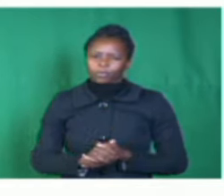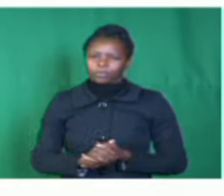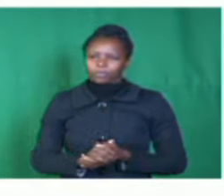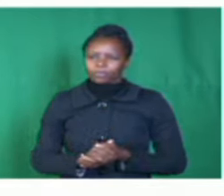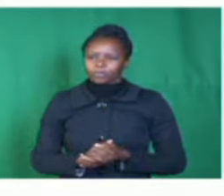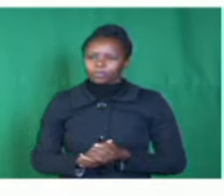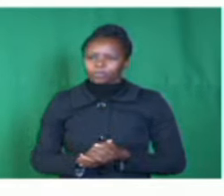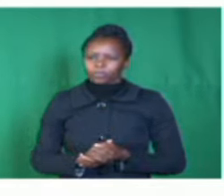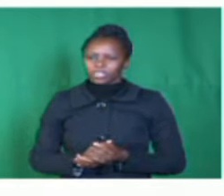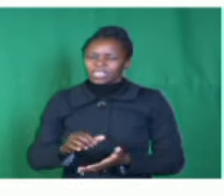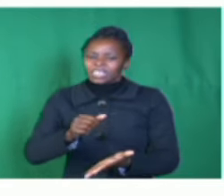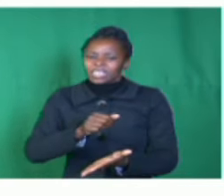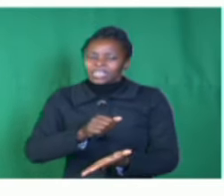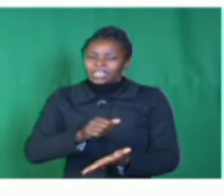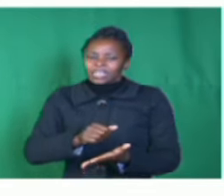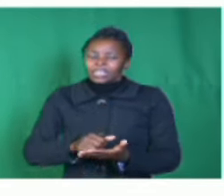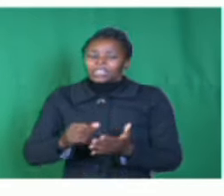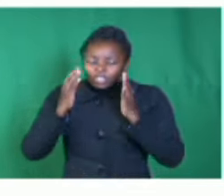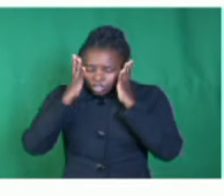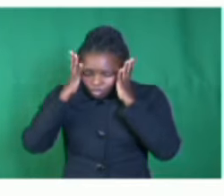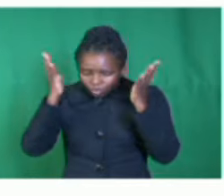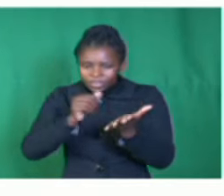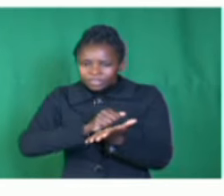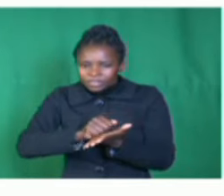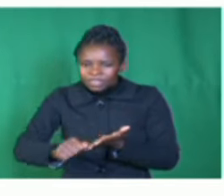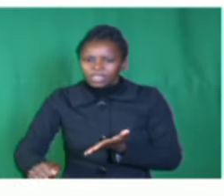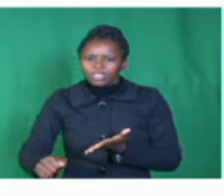and authorities were abandoned, and the Europeans